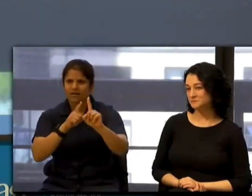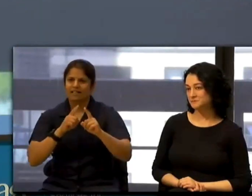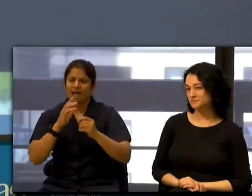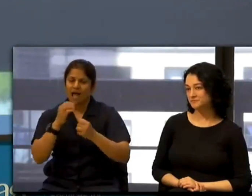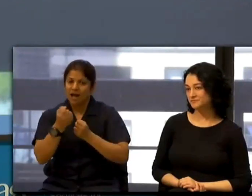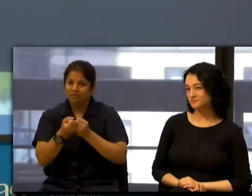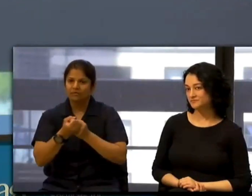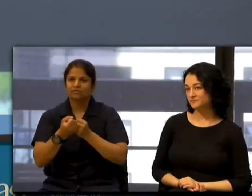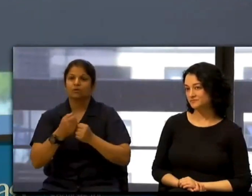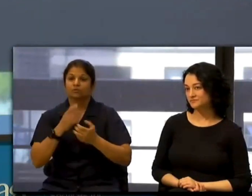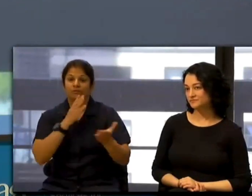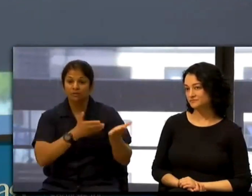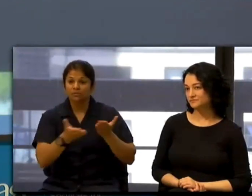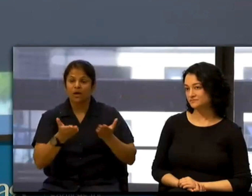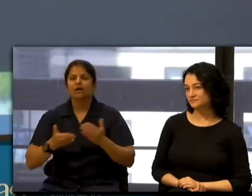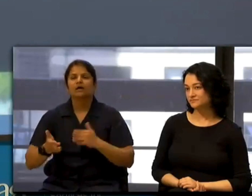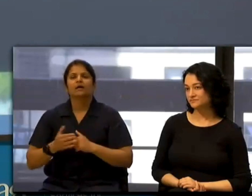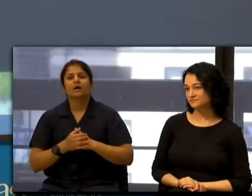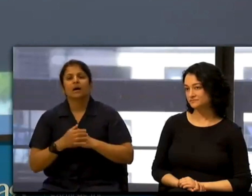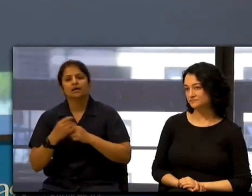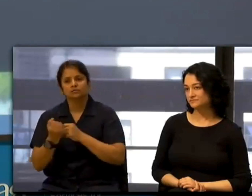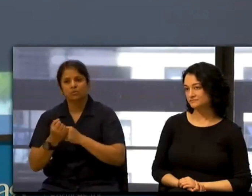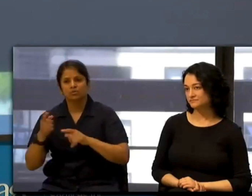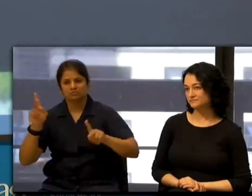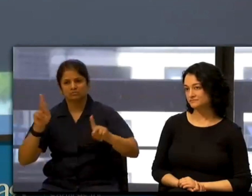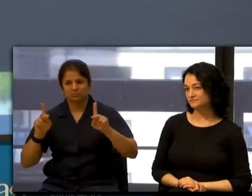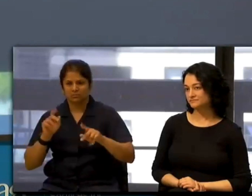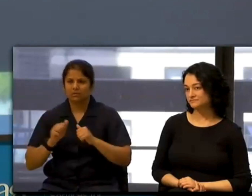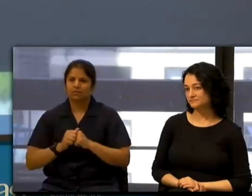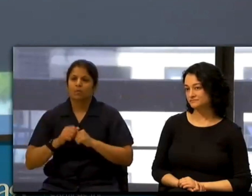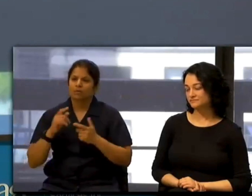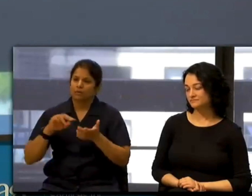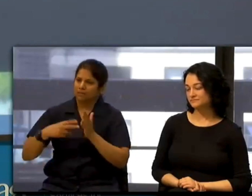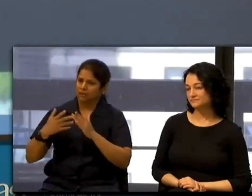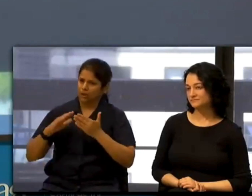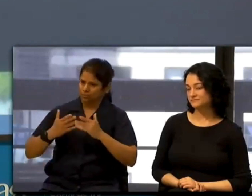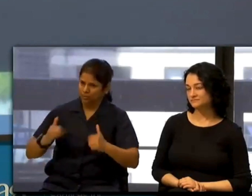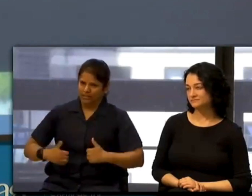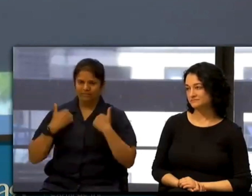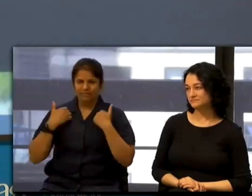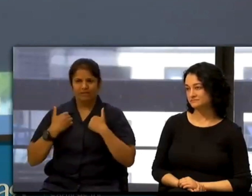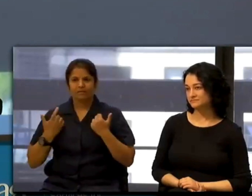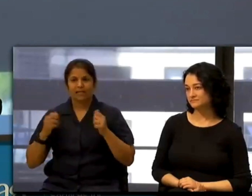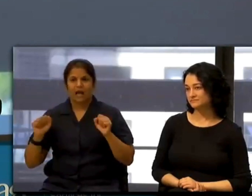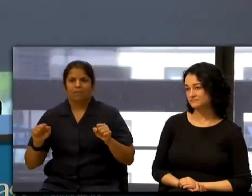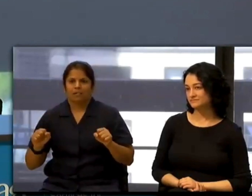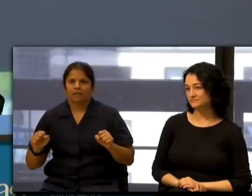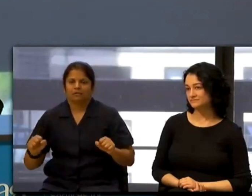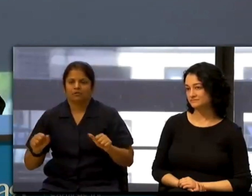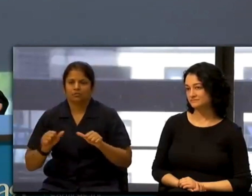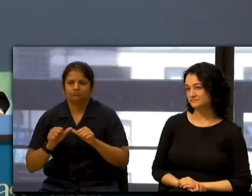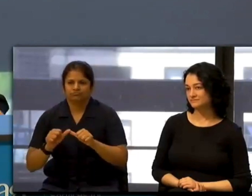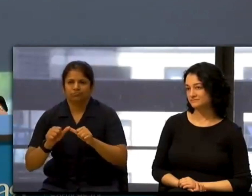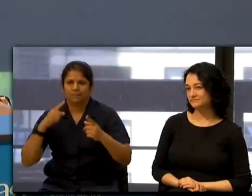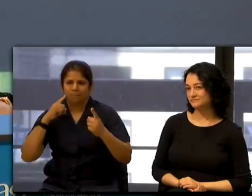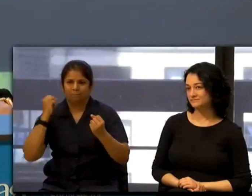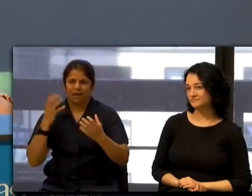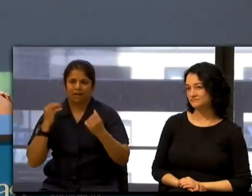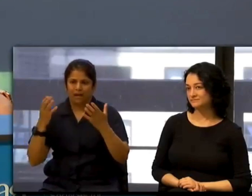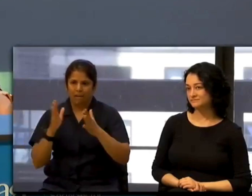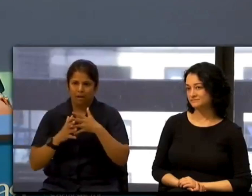need makes community living possible for millions of Americans. Thank you, and I got through it.